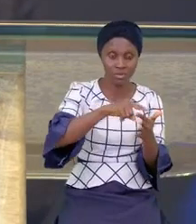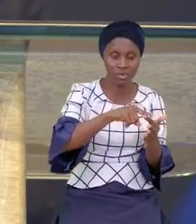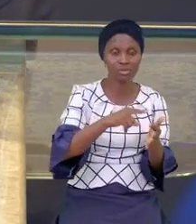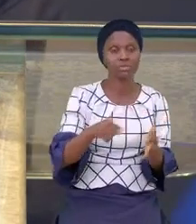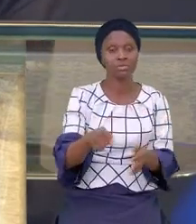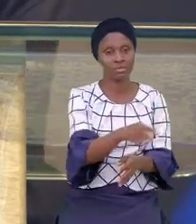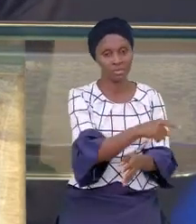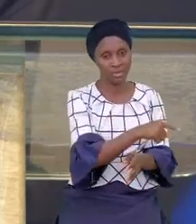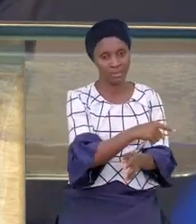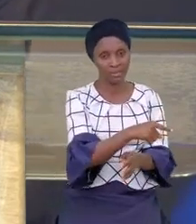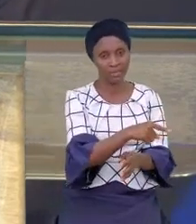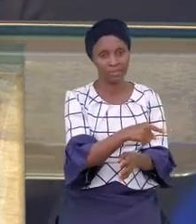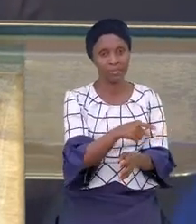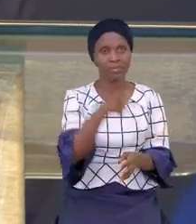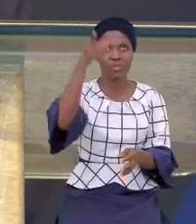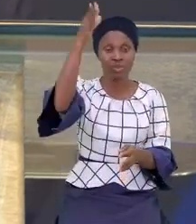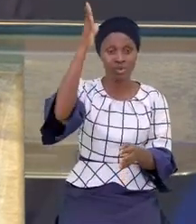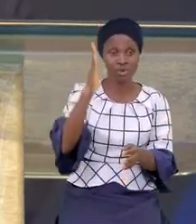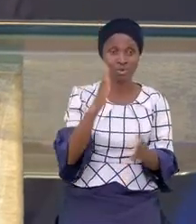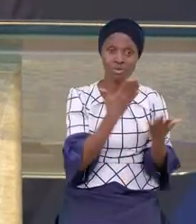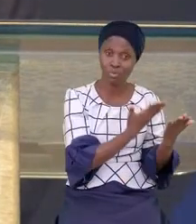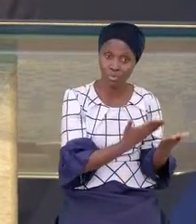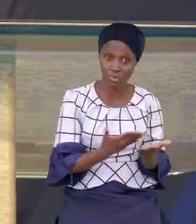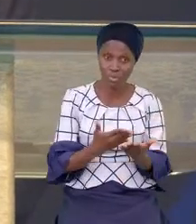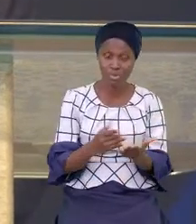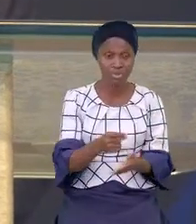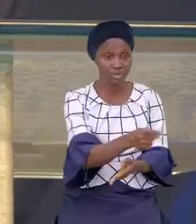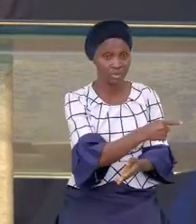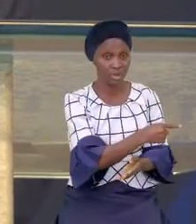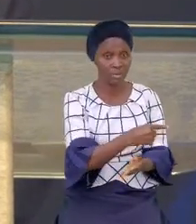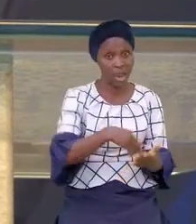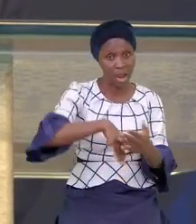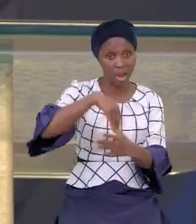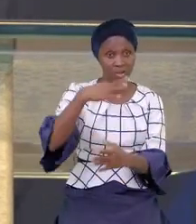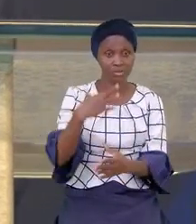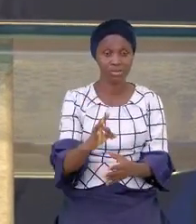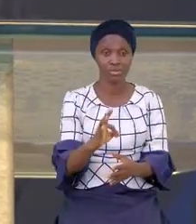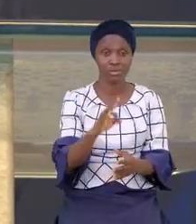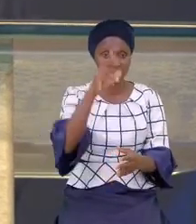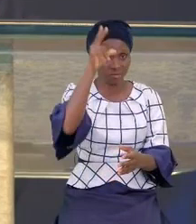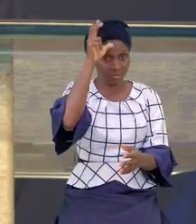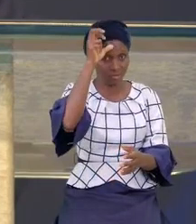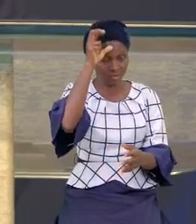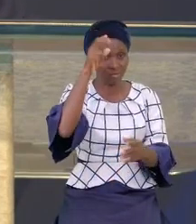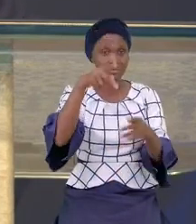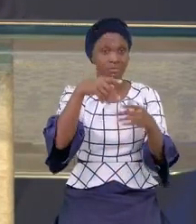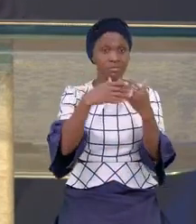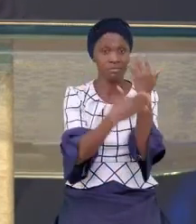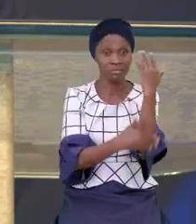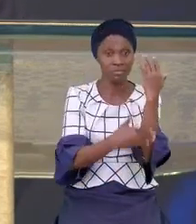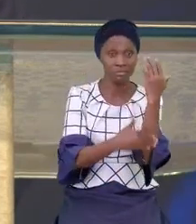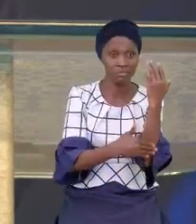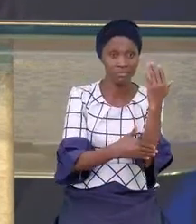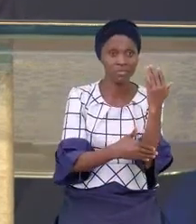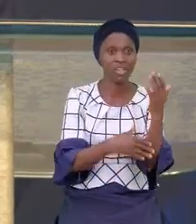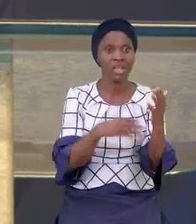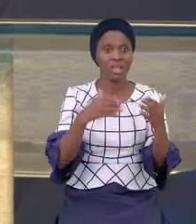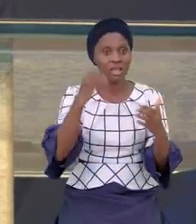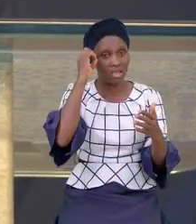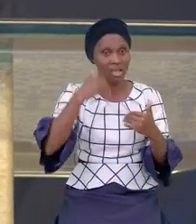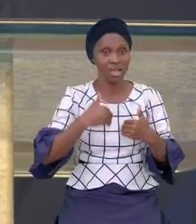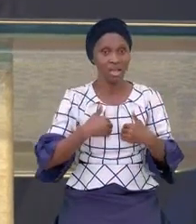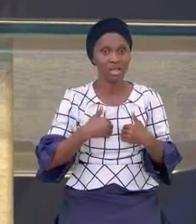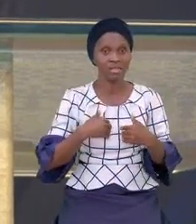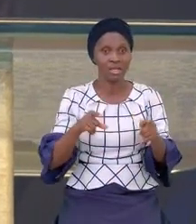God brought them out of Egypt. He has, as it were, the